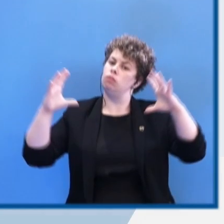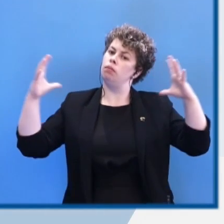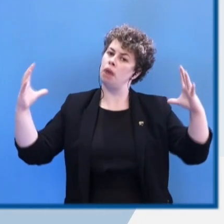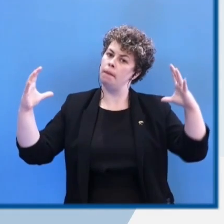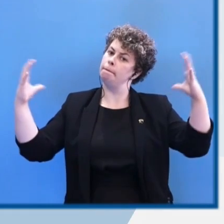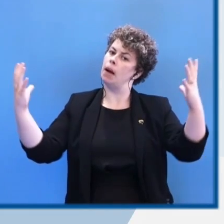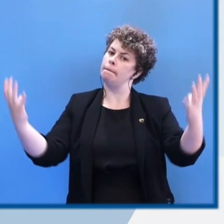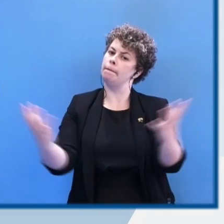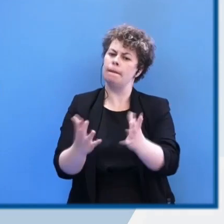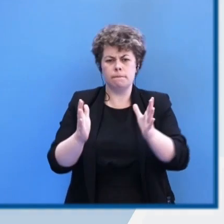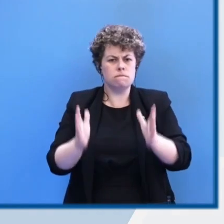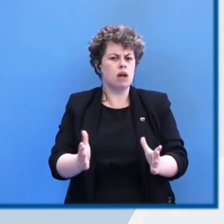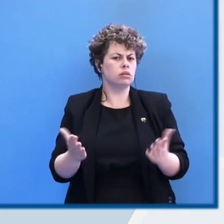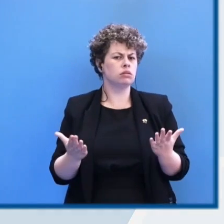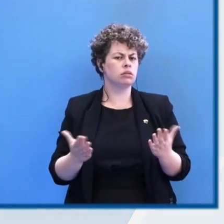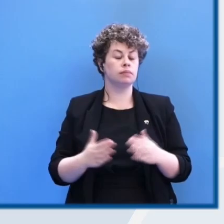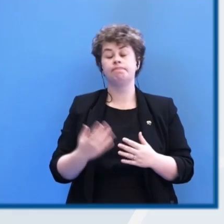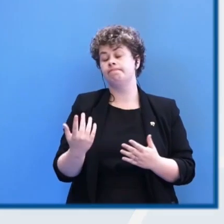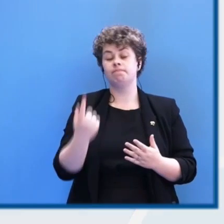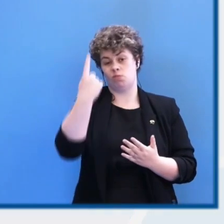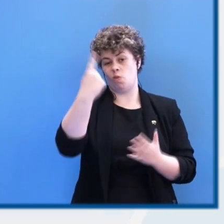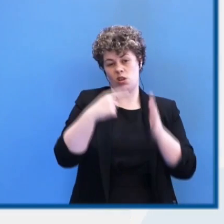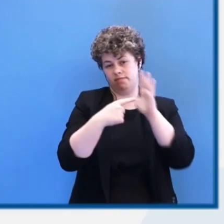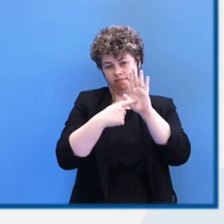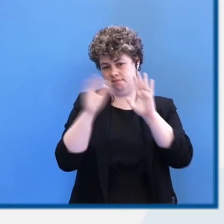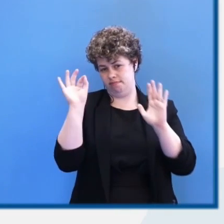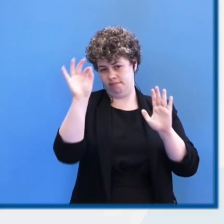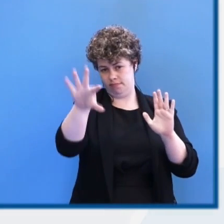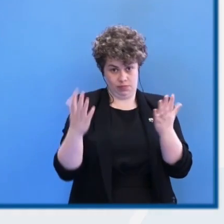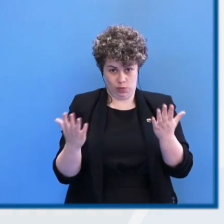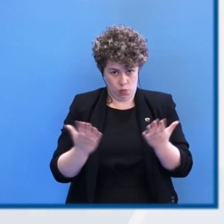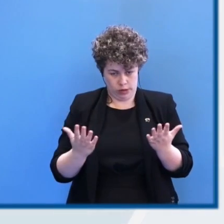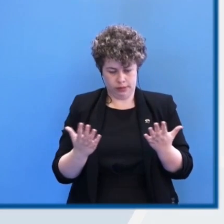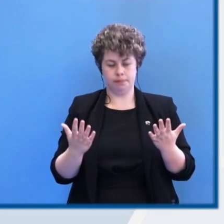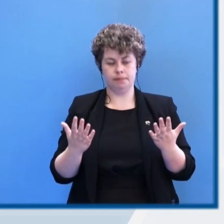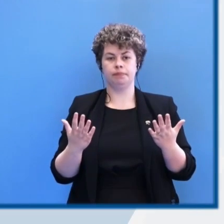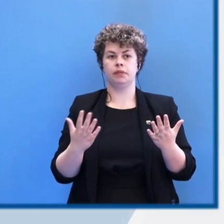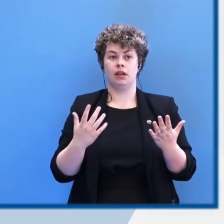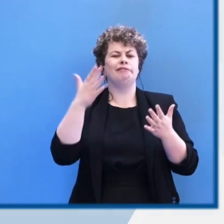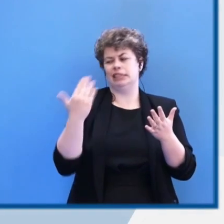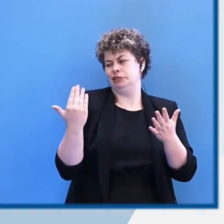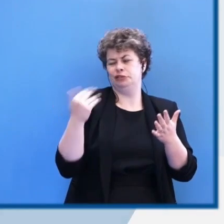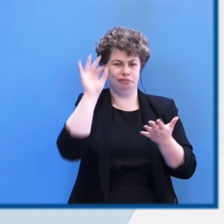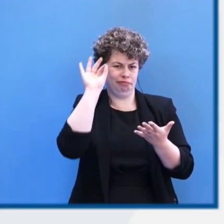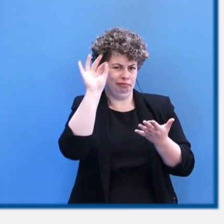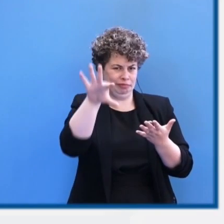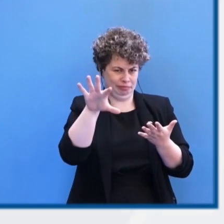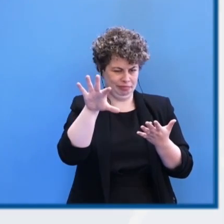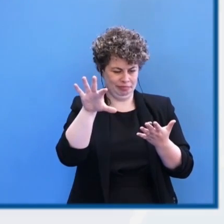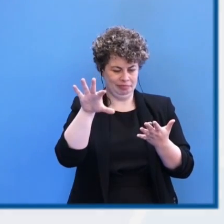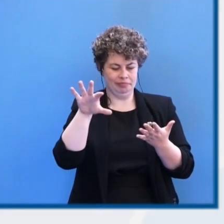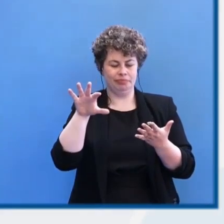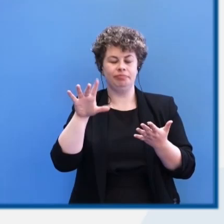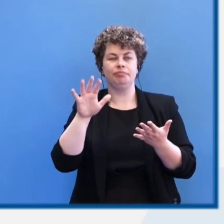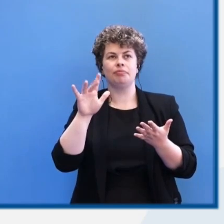sector. One case, for example, is the mechanism that I have mentioned a while ago, is